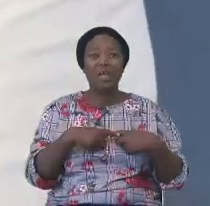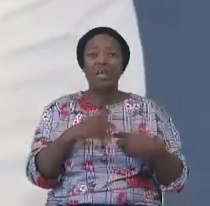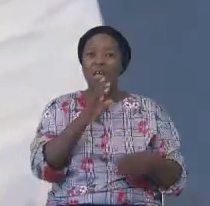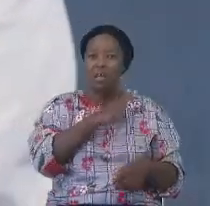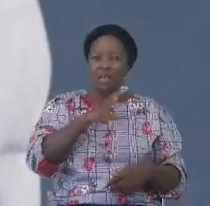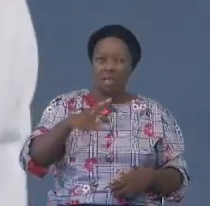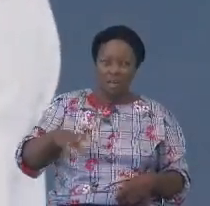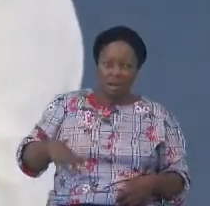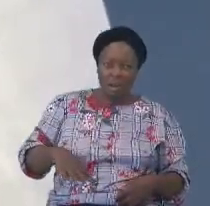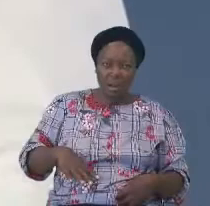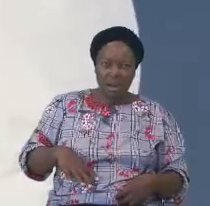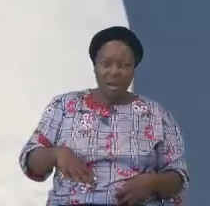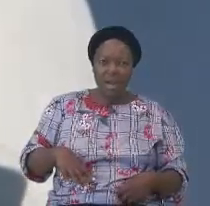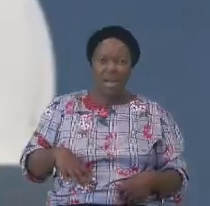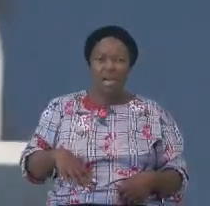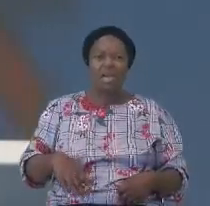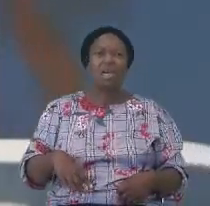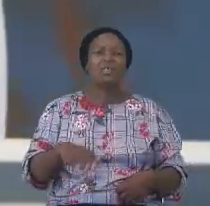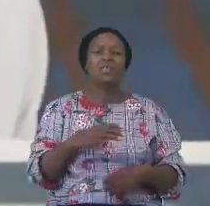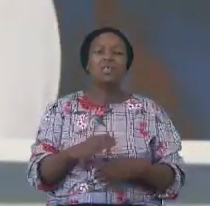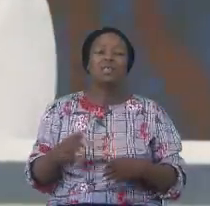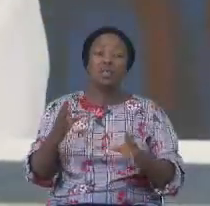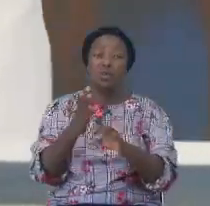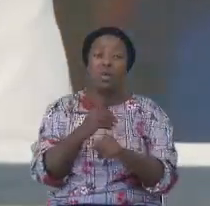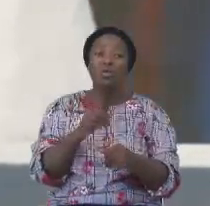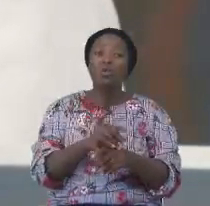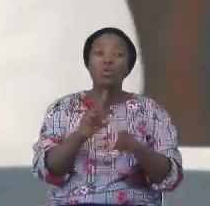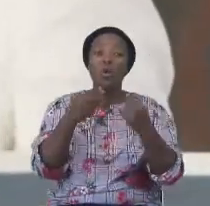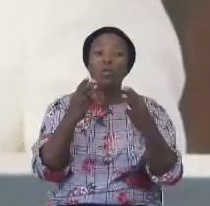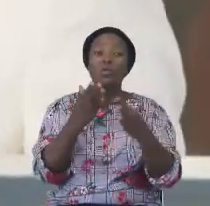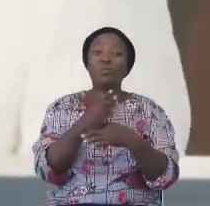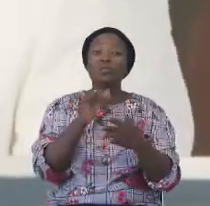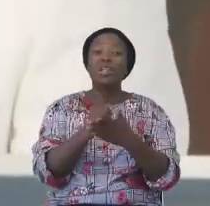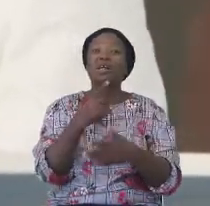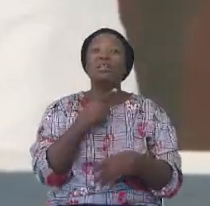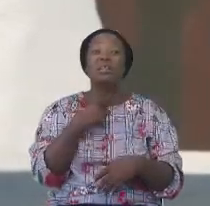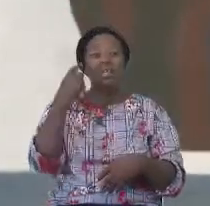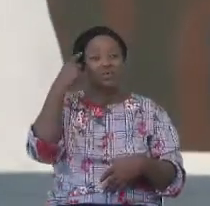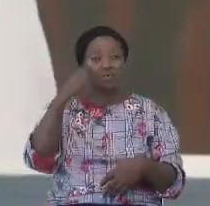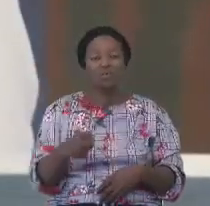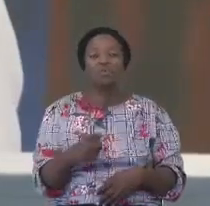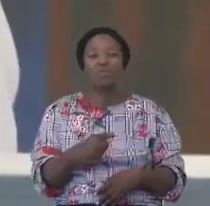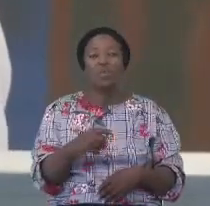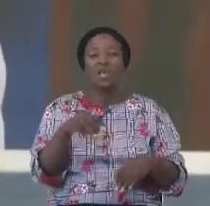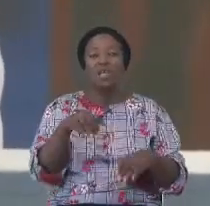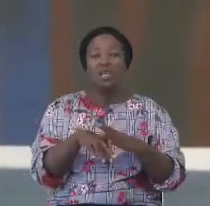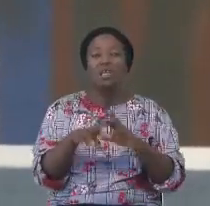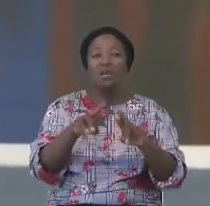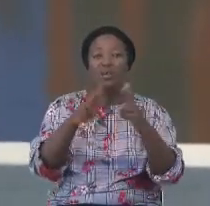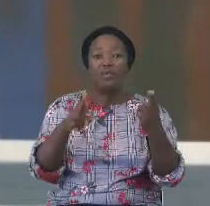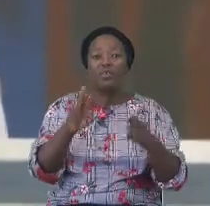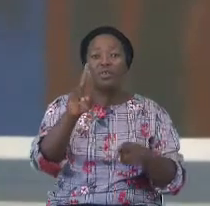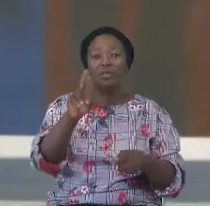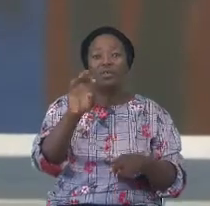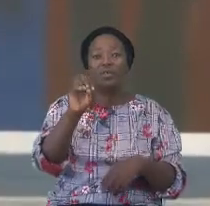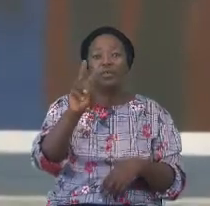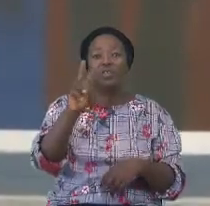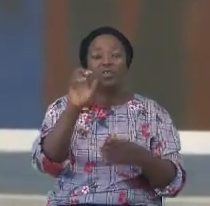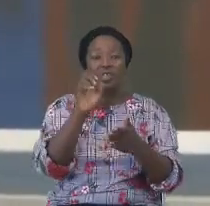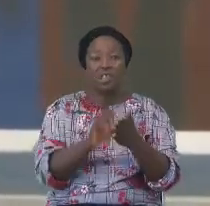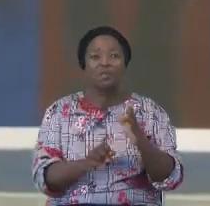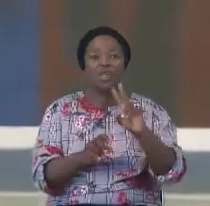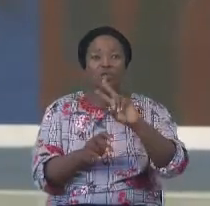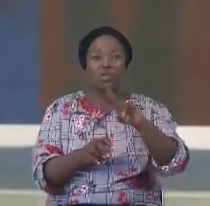you thirst for the water of life, Christ bore the thirst for you already. And